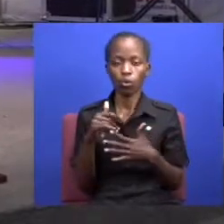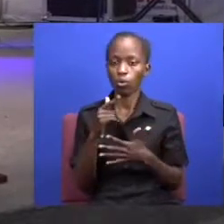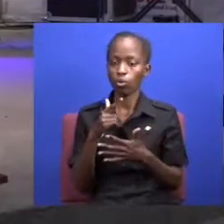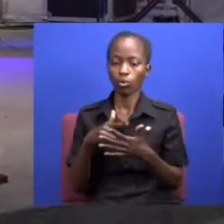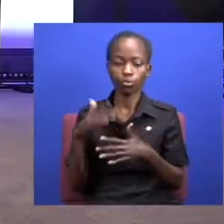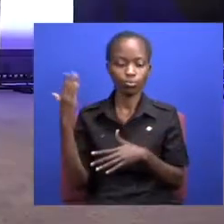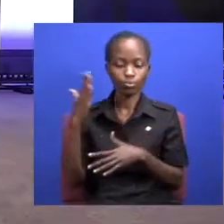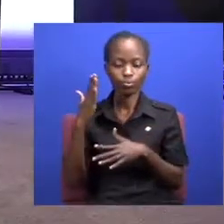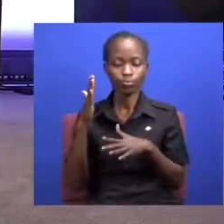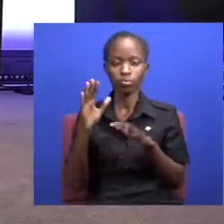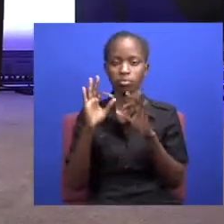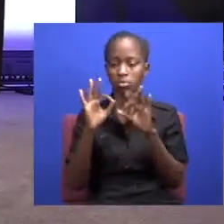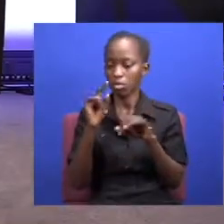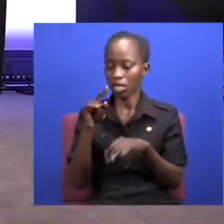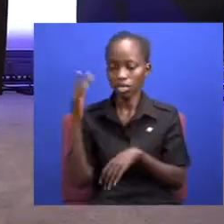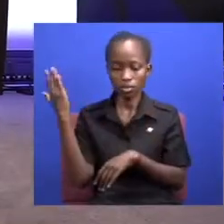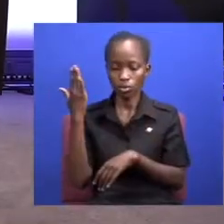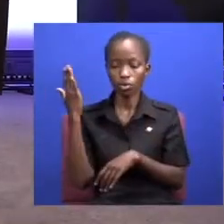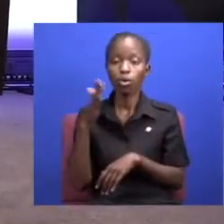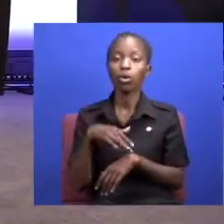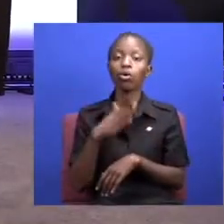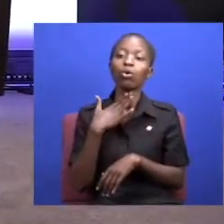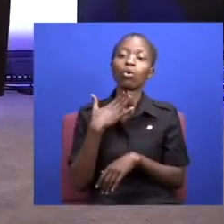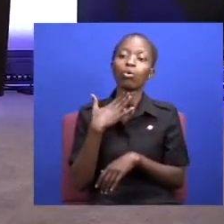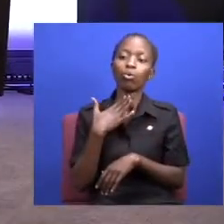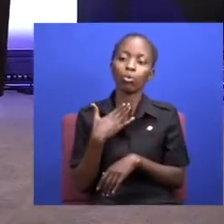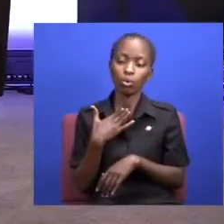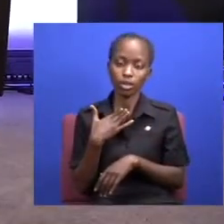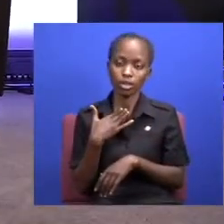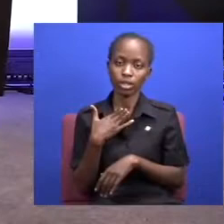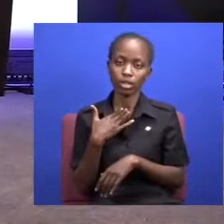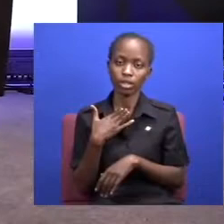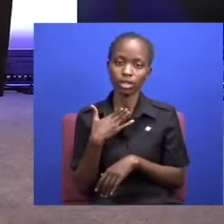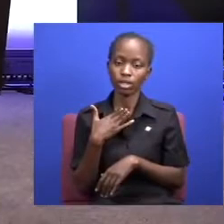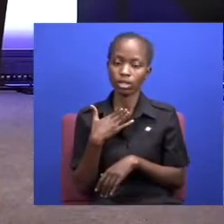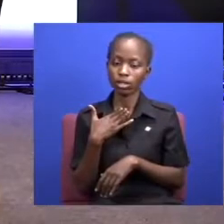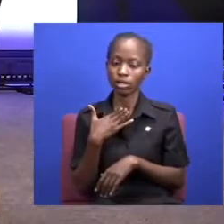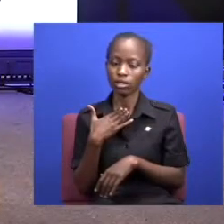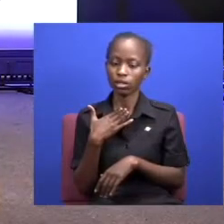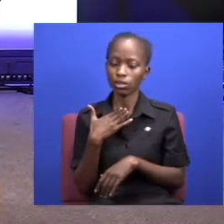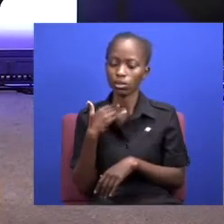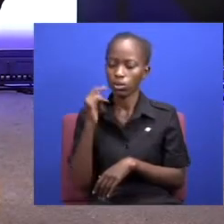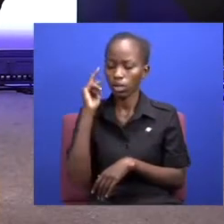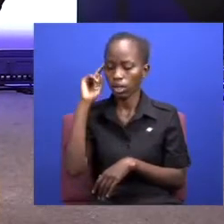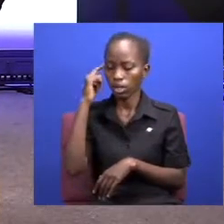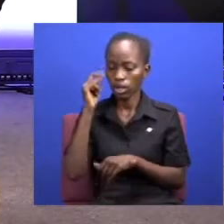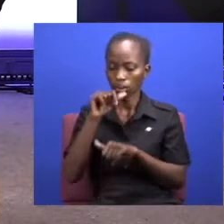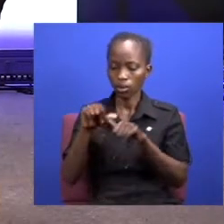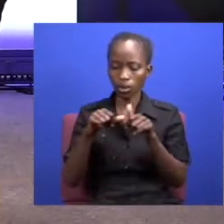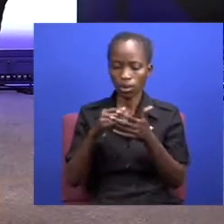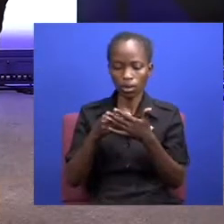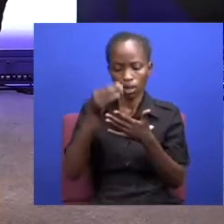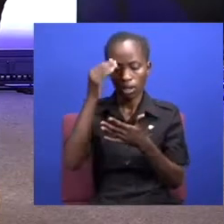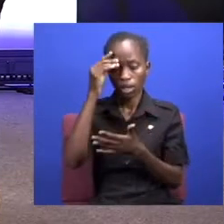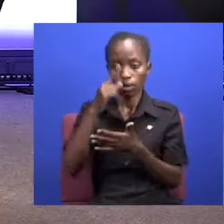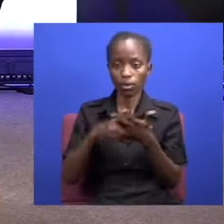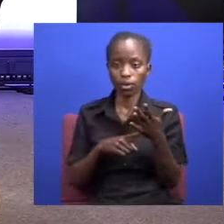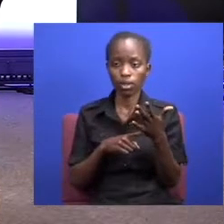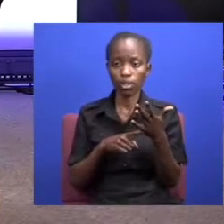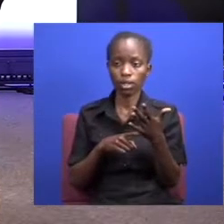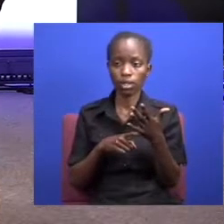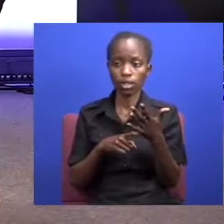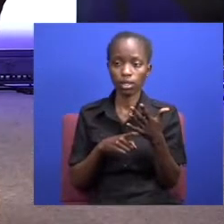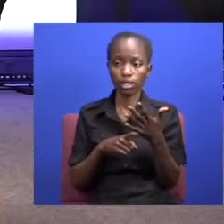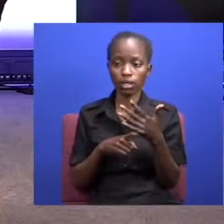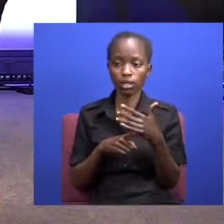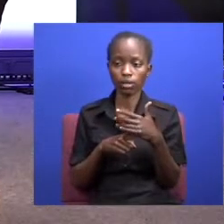rich sermon. This is one of those sermons you just want to pause and reflect. One of my take-homes are